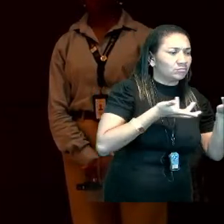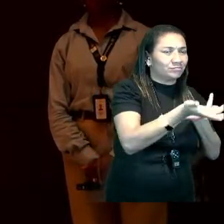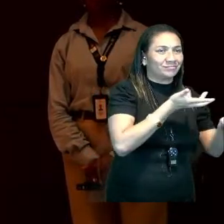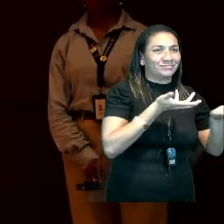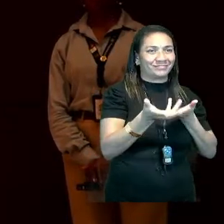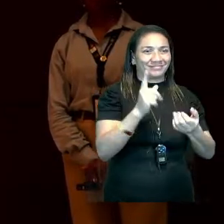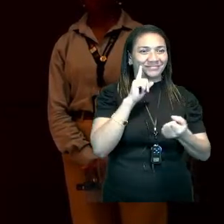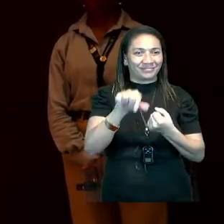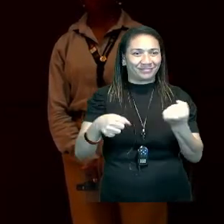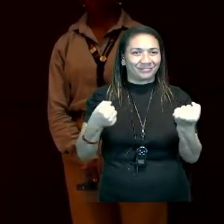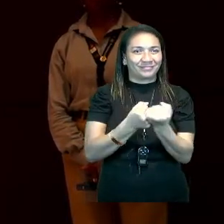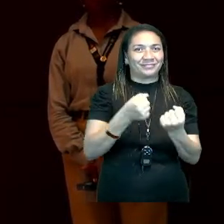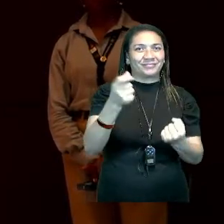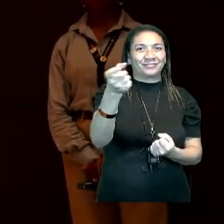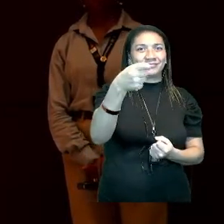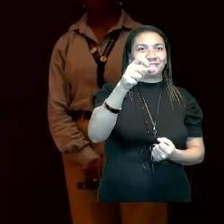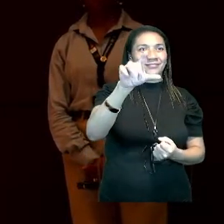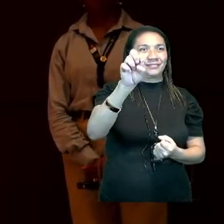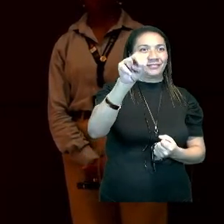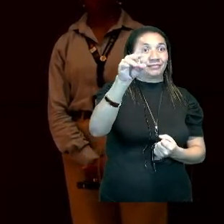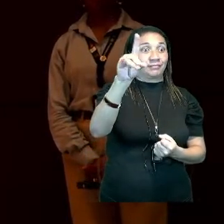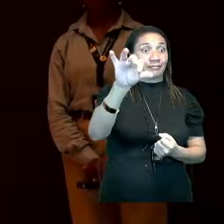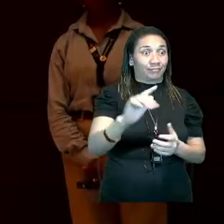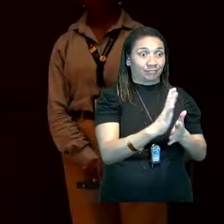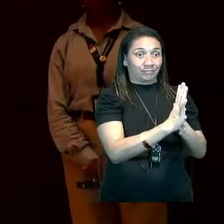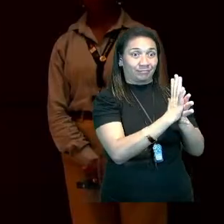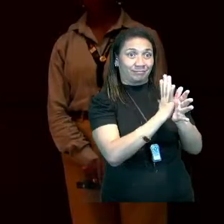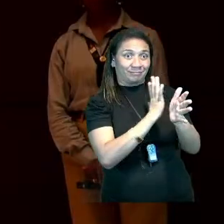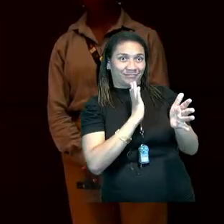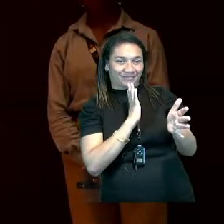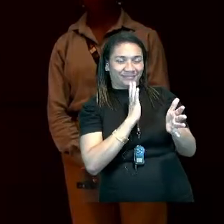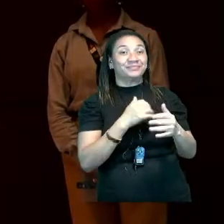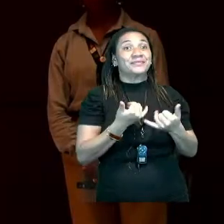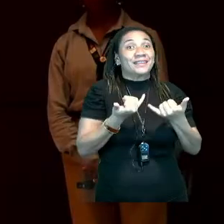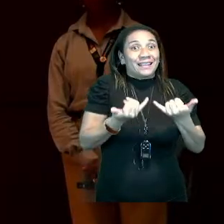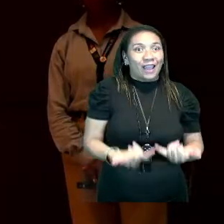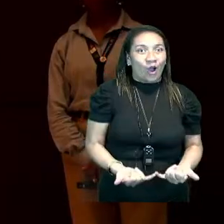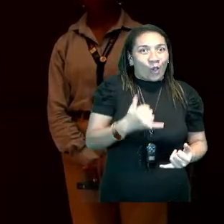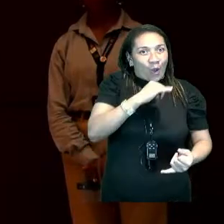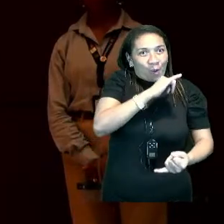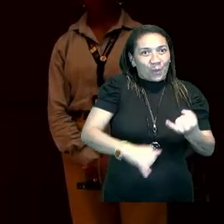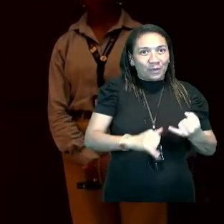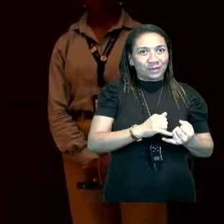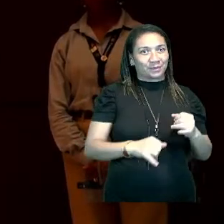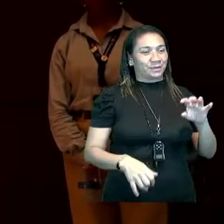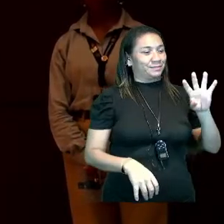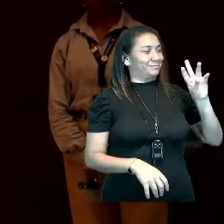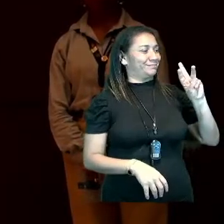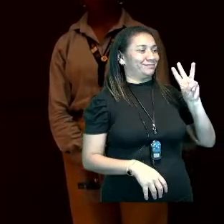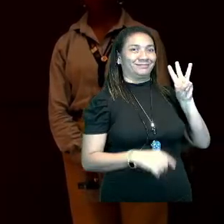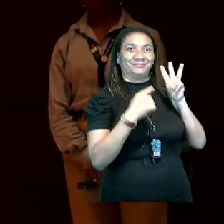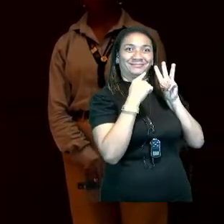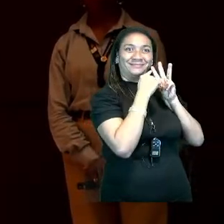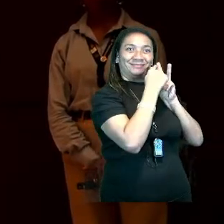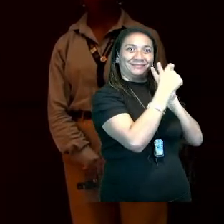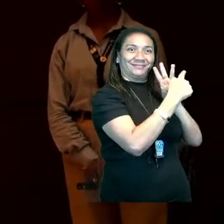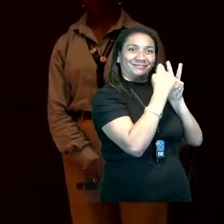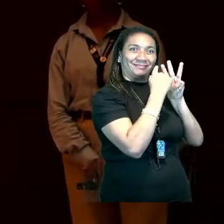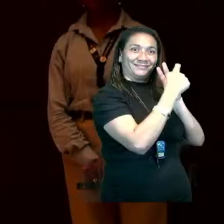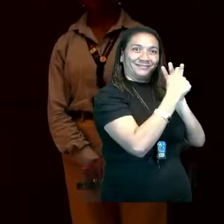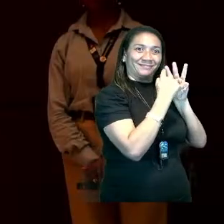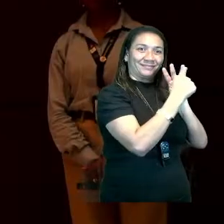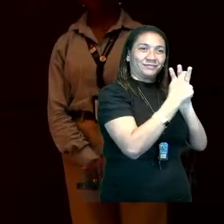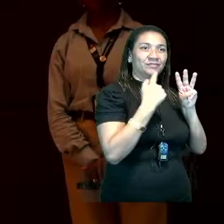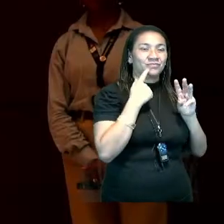together with Glenda Palacios, were present with us. And we just witnessed this panel that connected